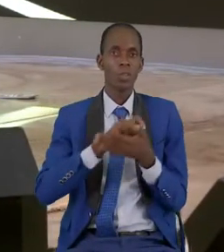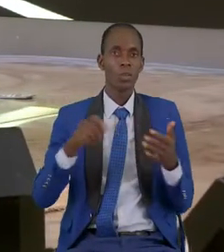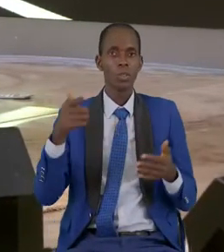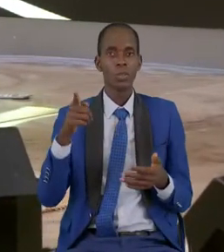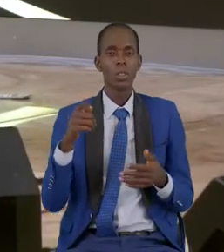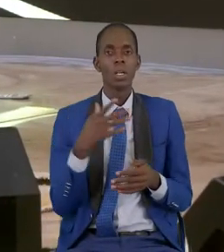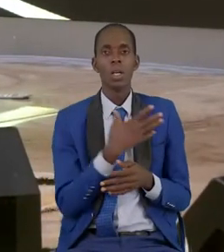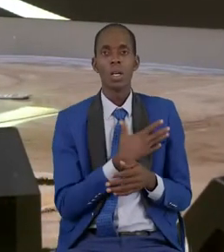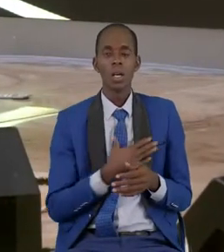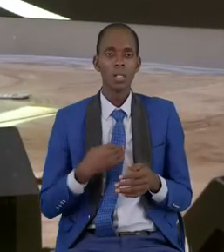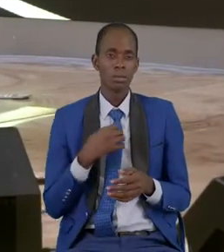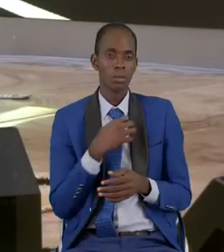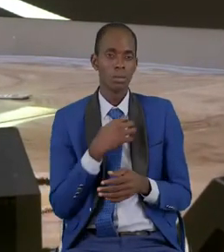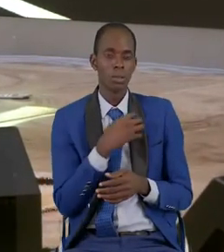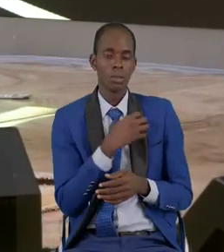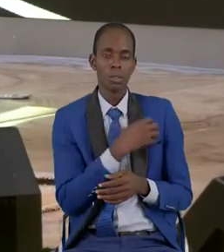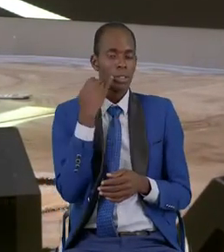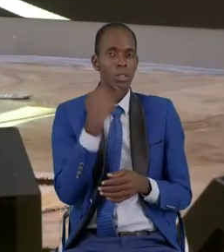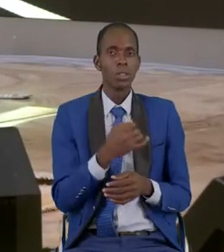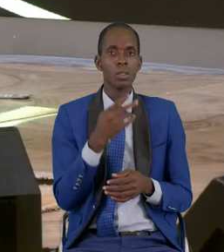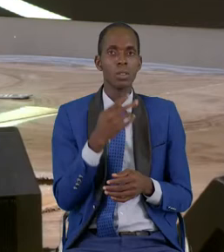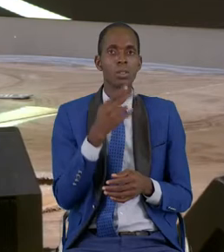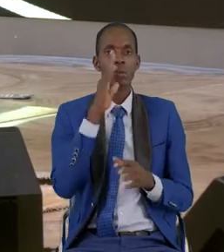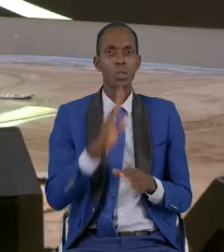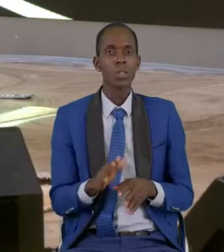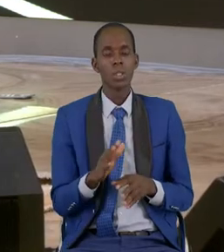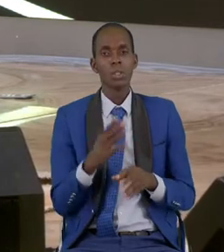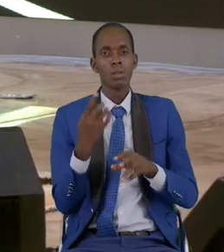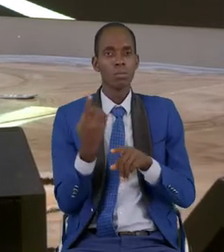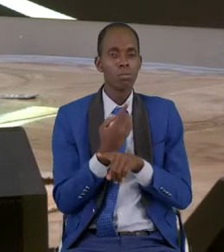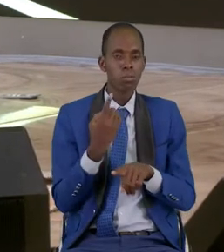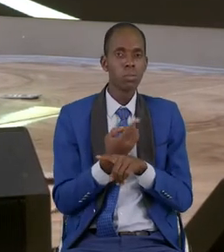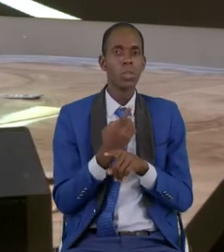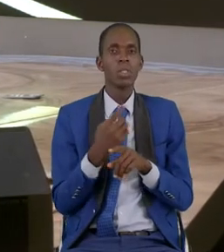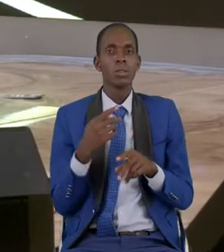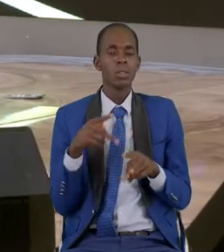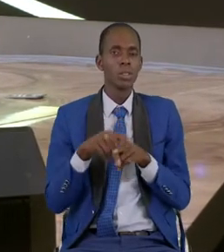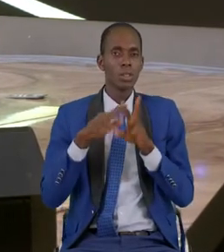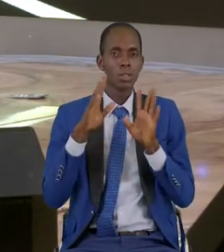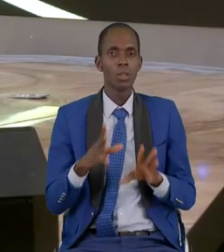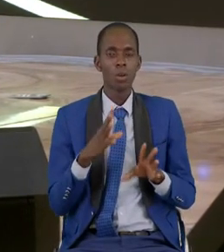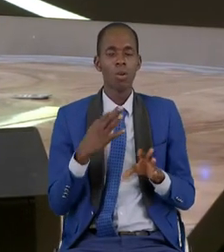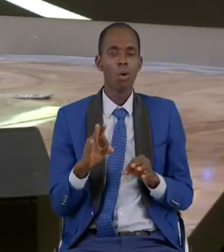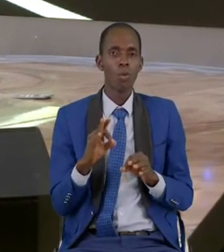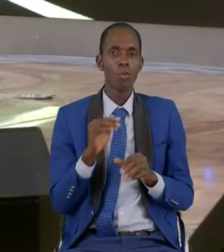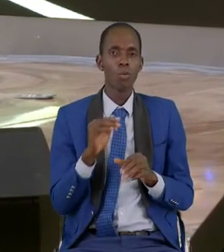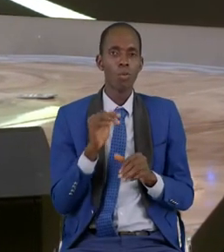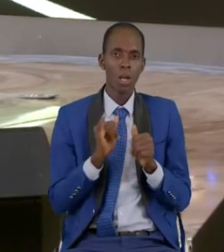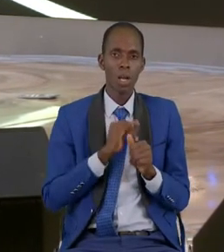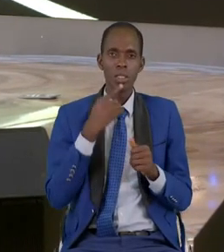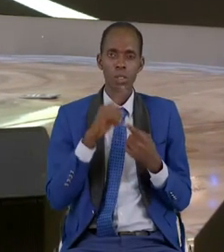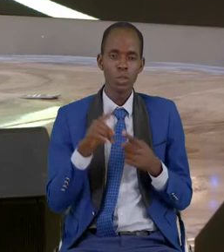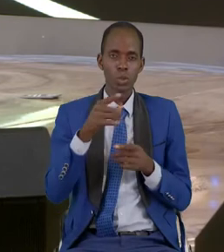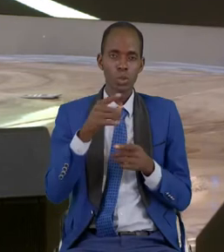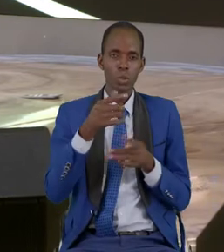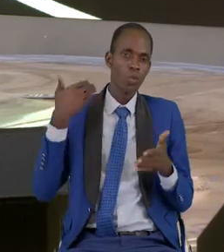envies, murders, drunkenness, revelings, and such like, of the which I tell you before, as I have also